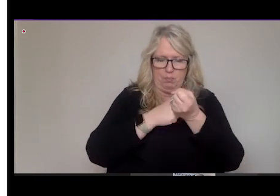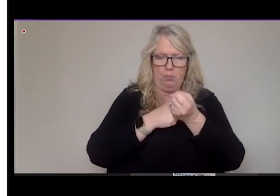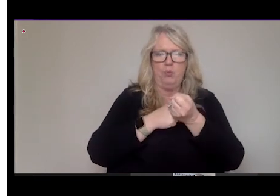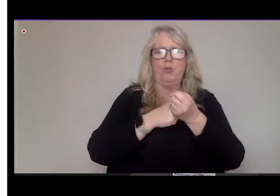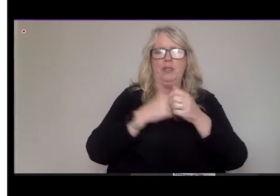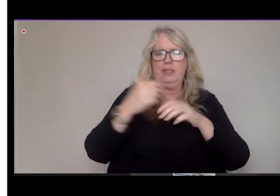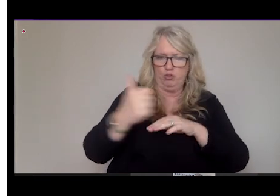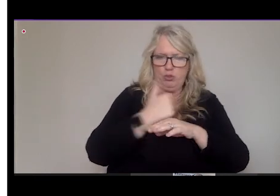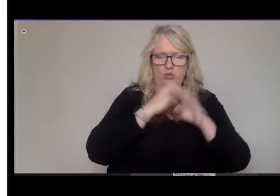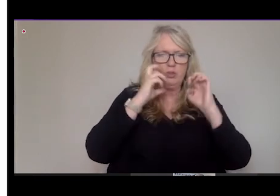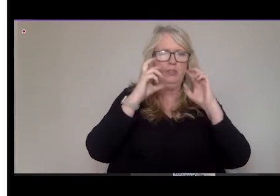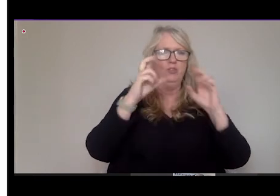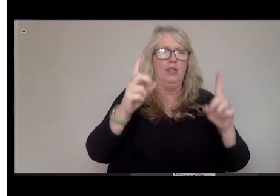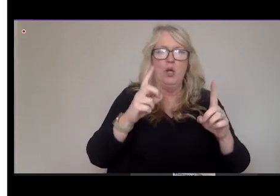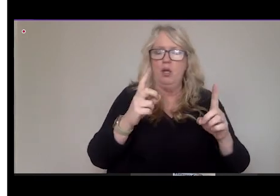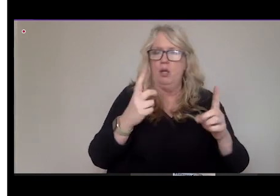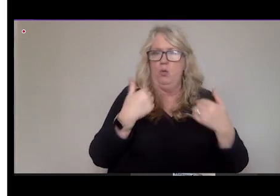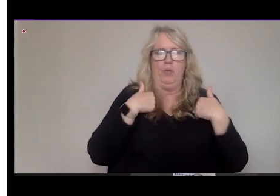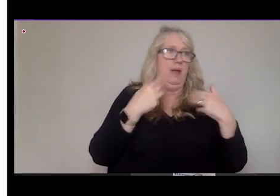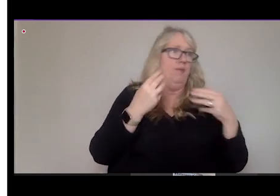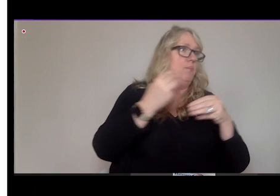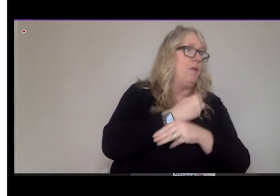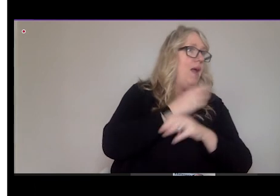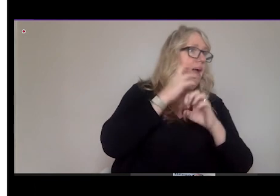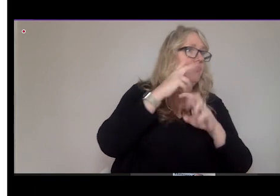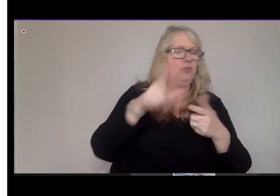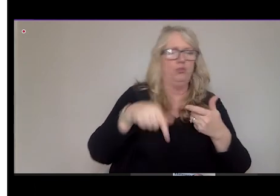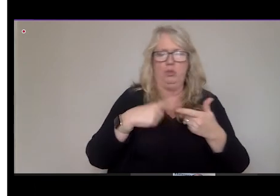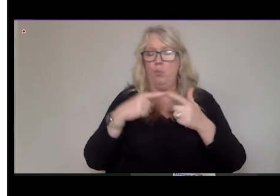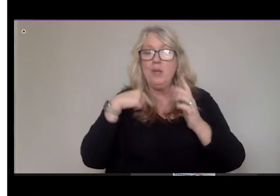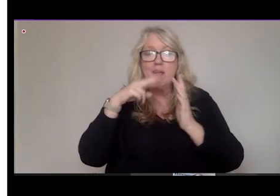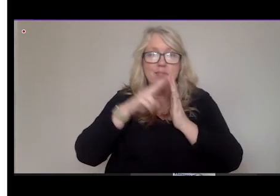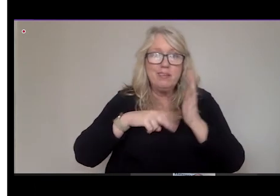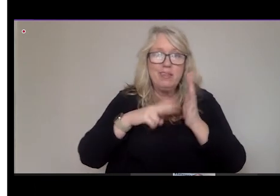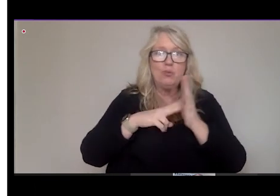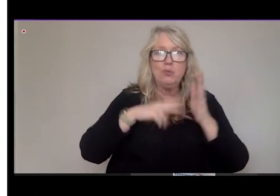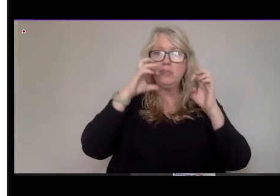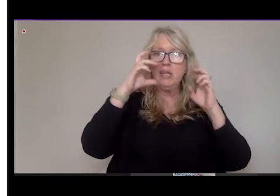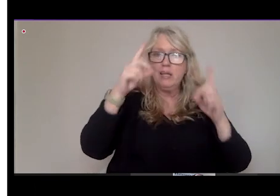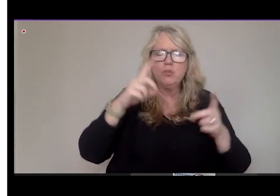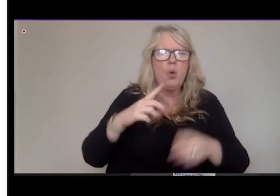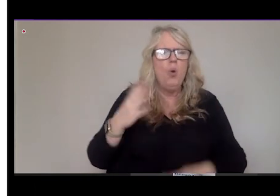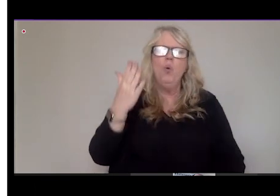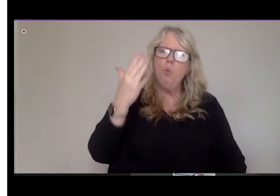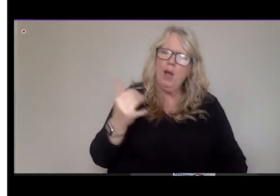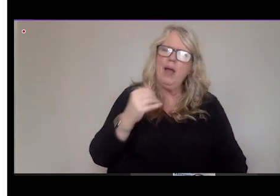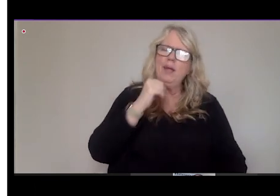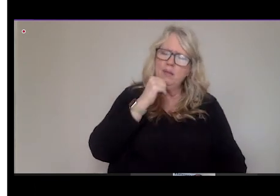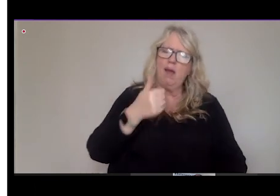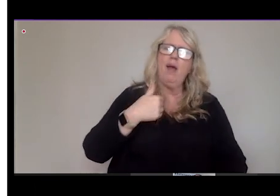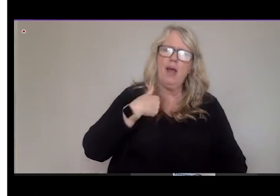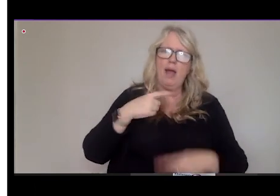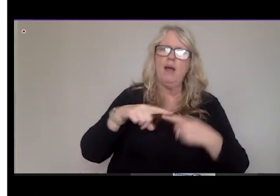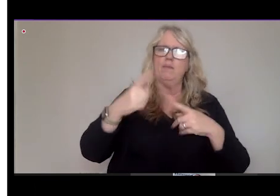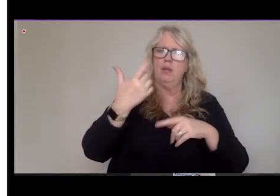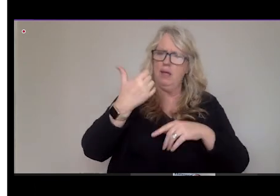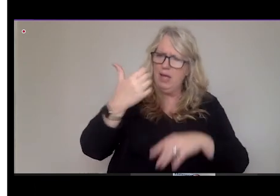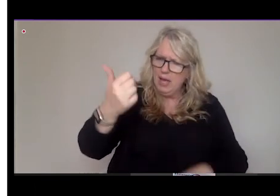mean by supporting transportation education. We have math education, we have literacy education.